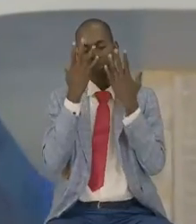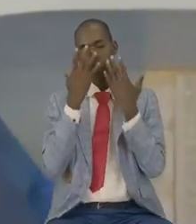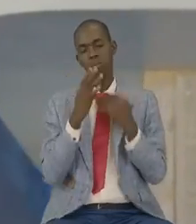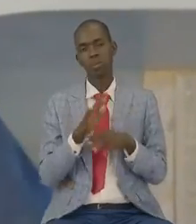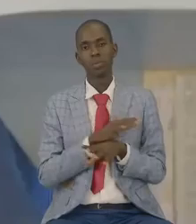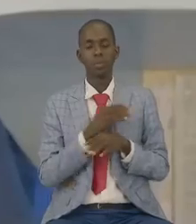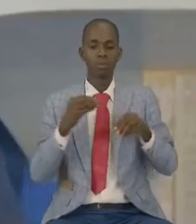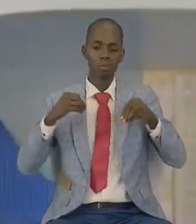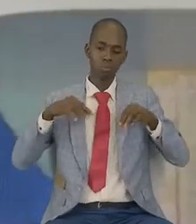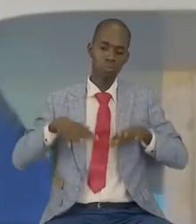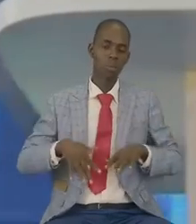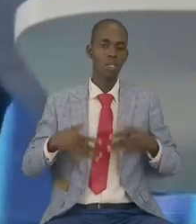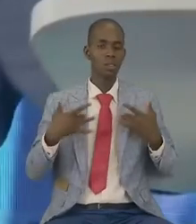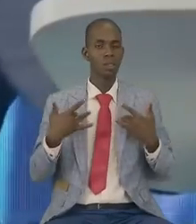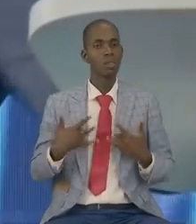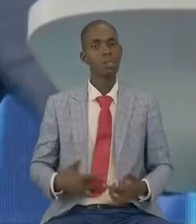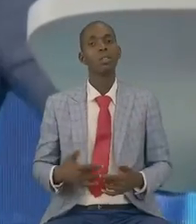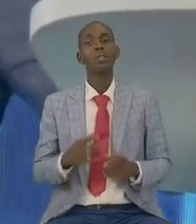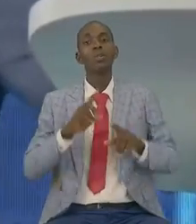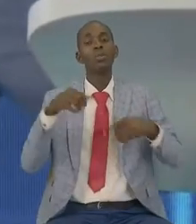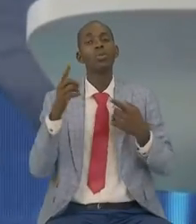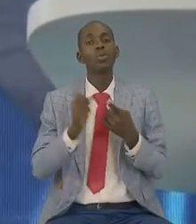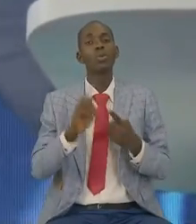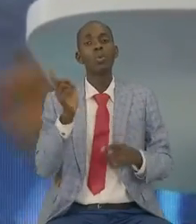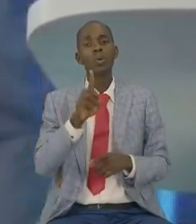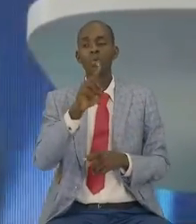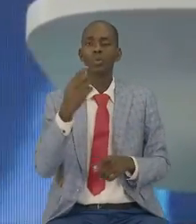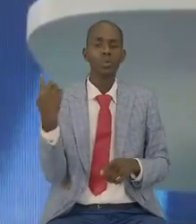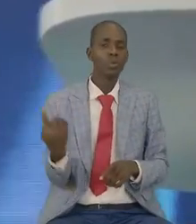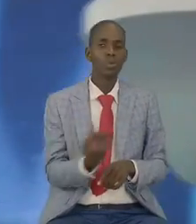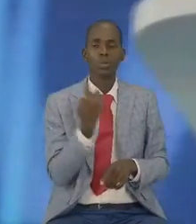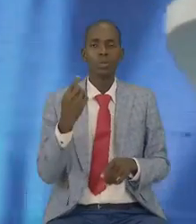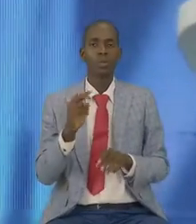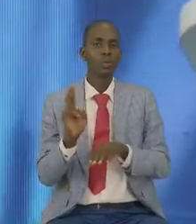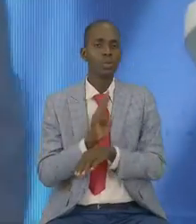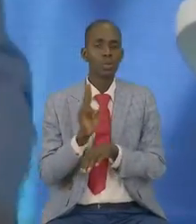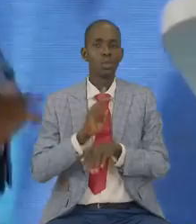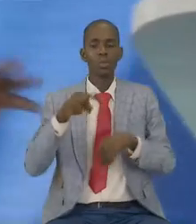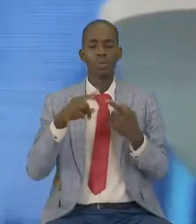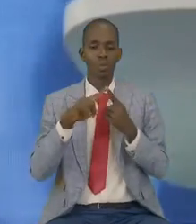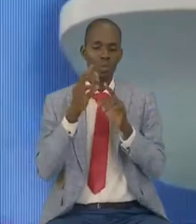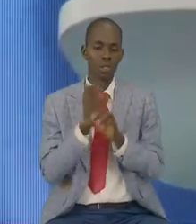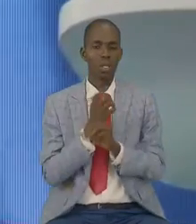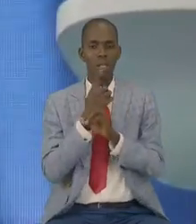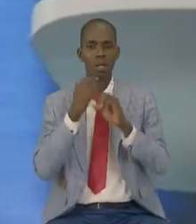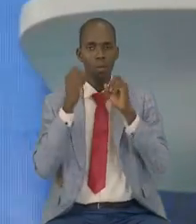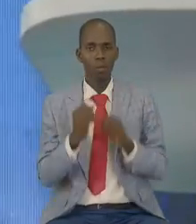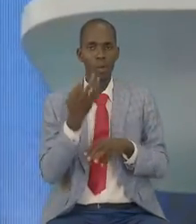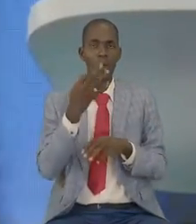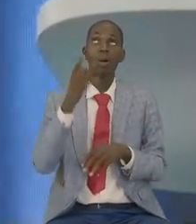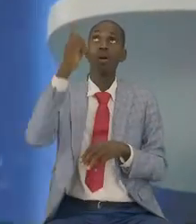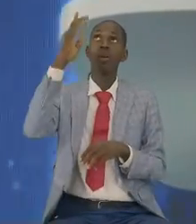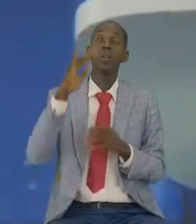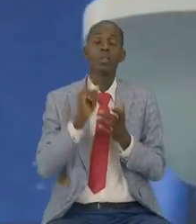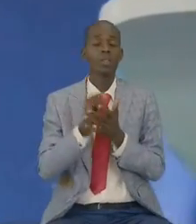and you are depressed, go where you have always gone to get the power of God that will